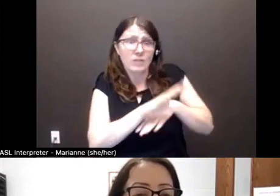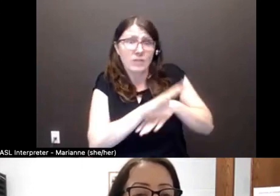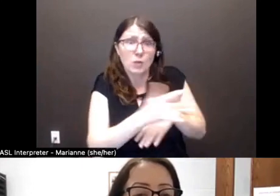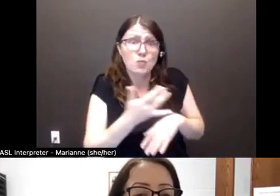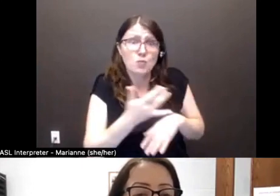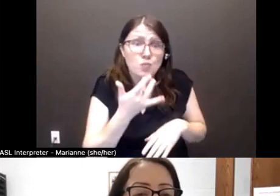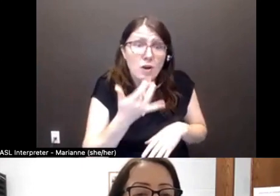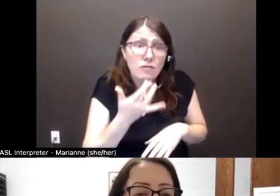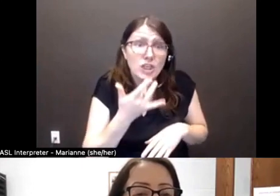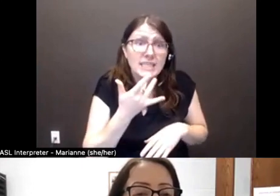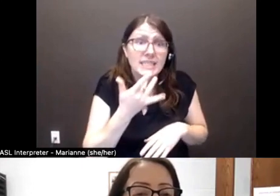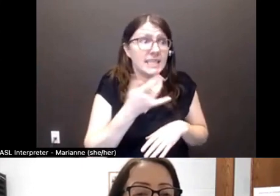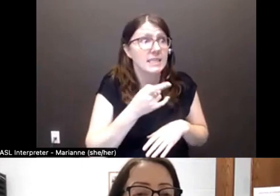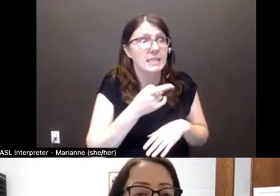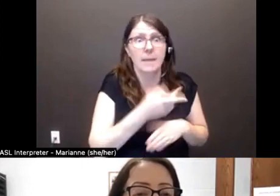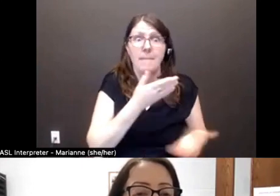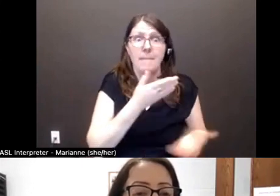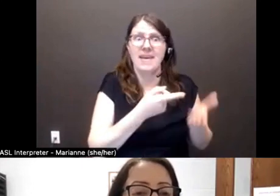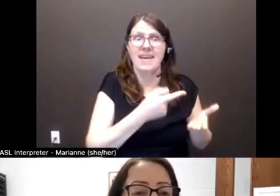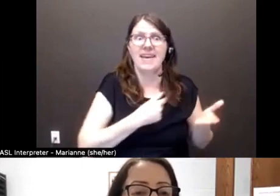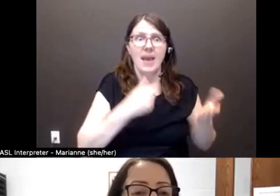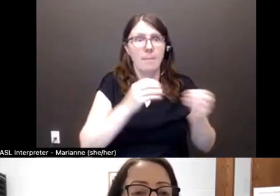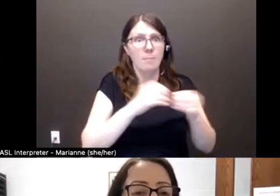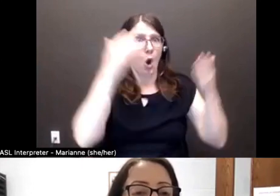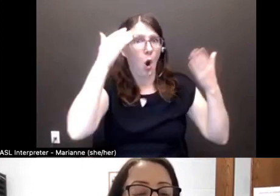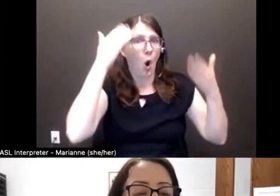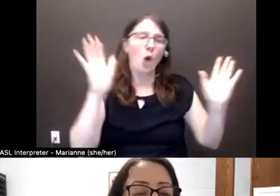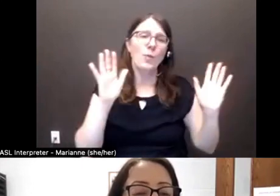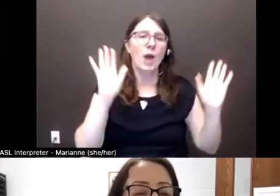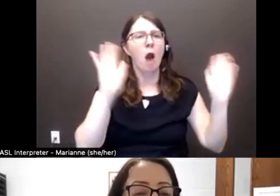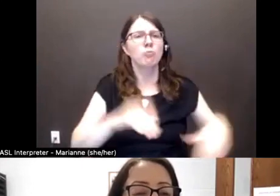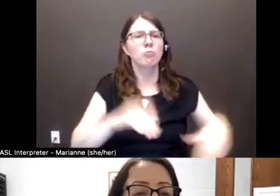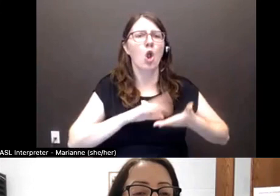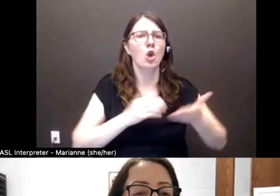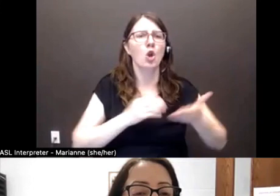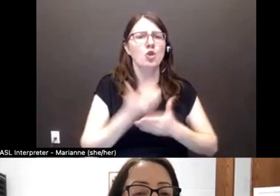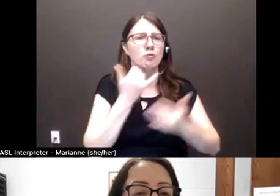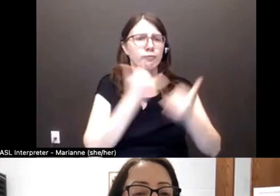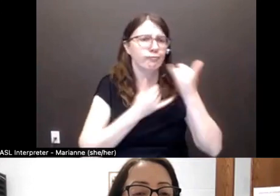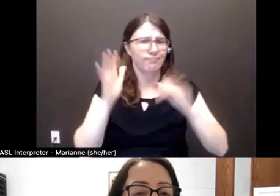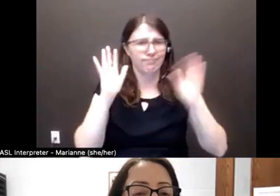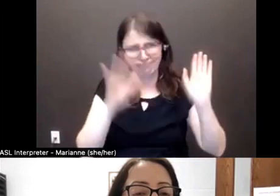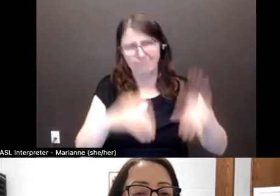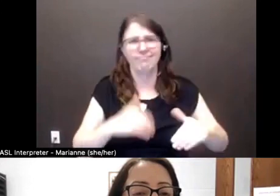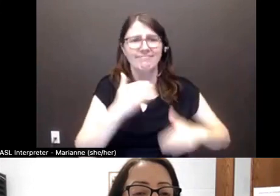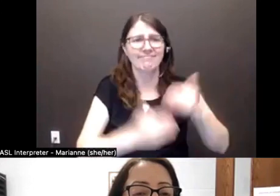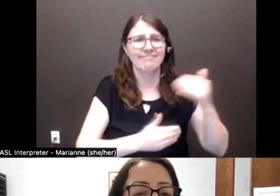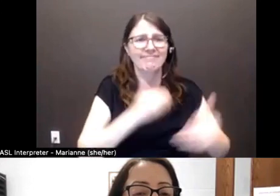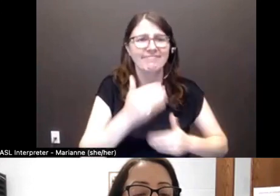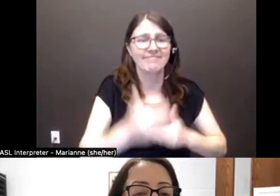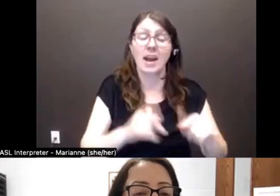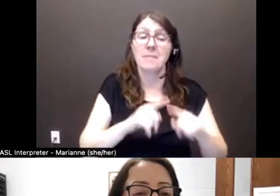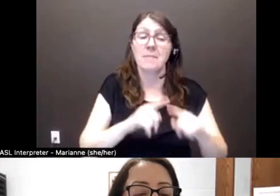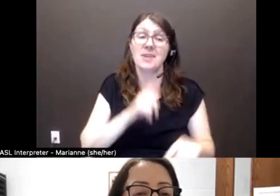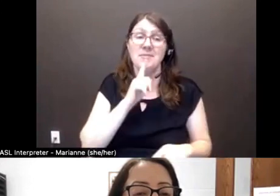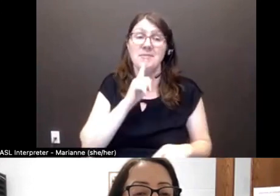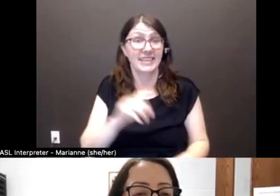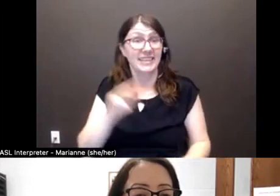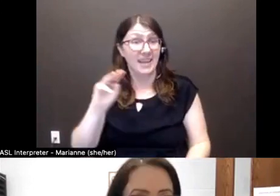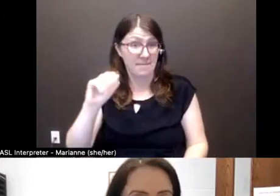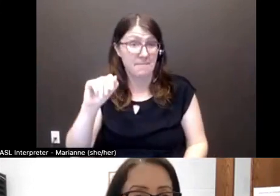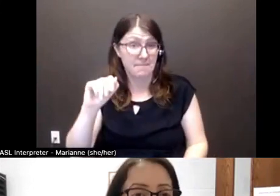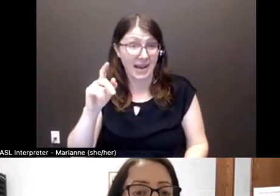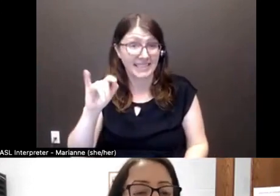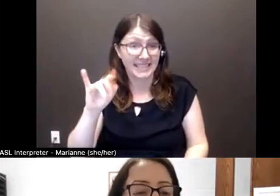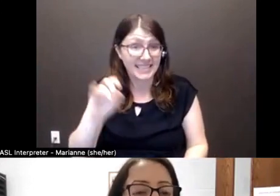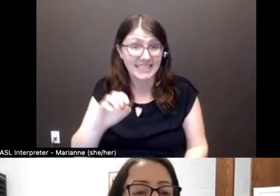making mistakes as well. But it is so amazing to hear you, Maxine, and Manal and Alicia talk about, you know,